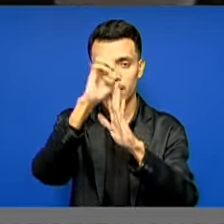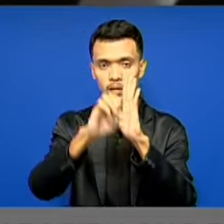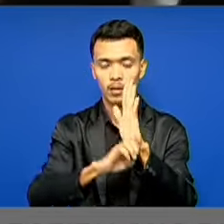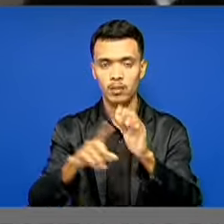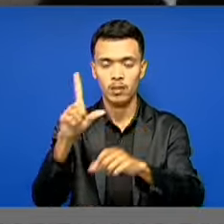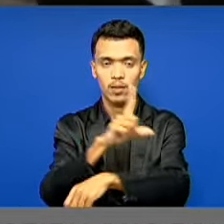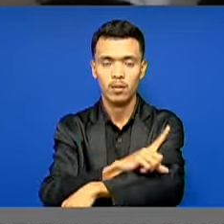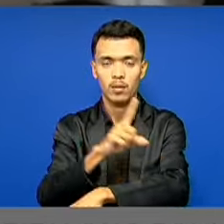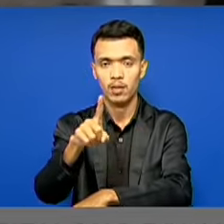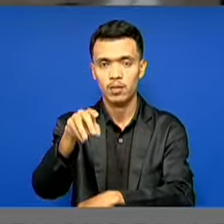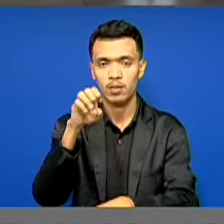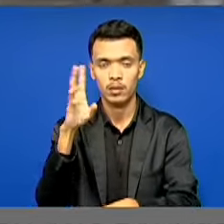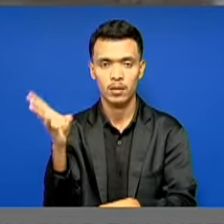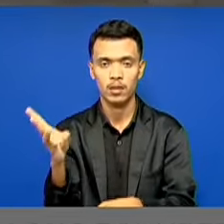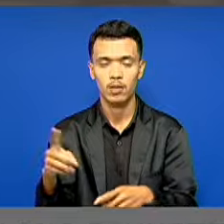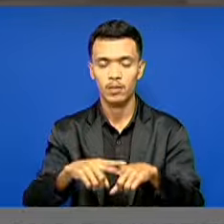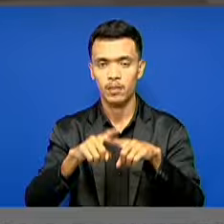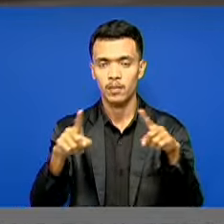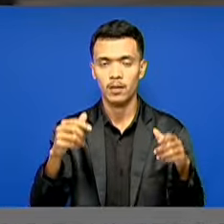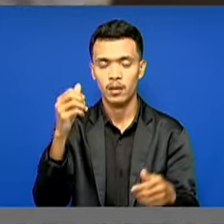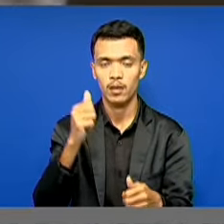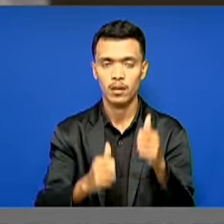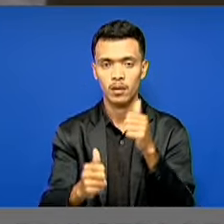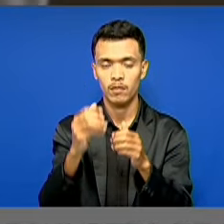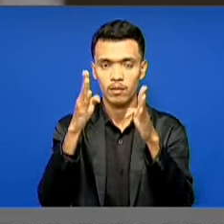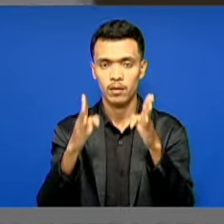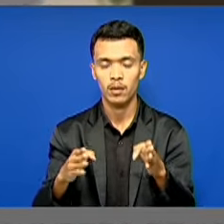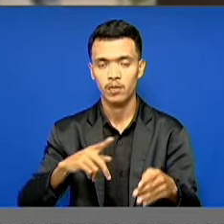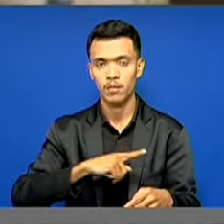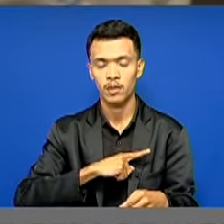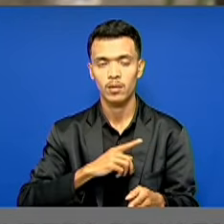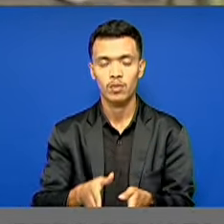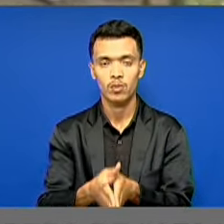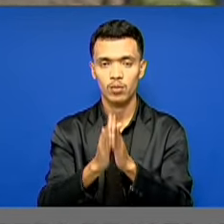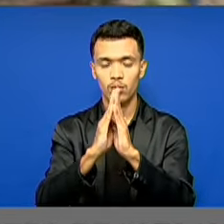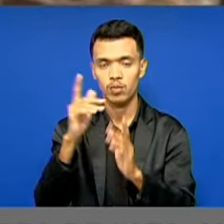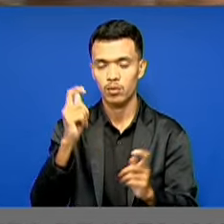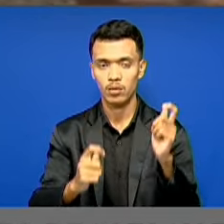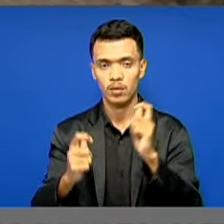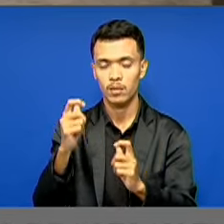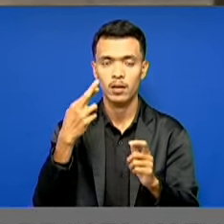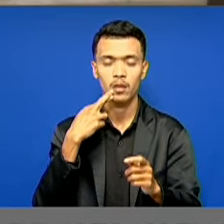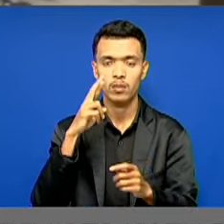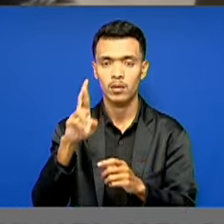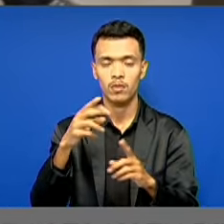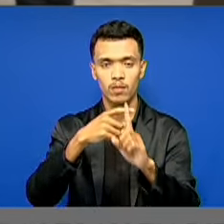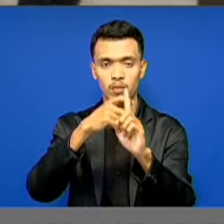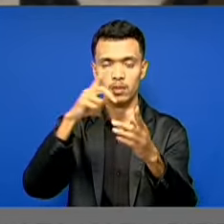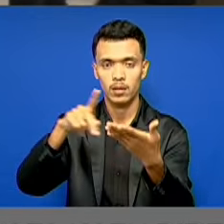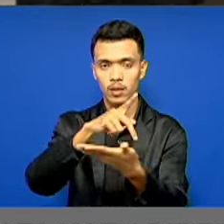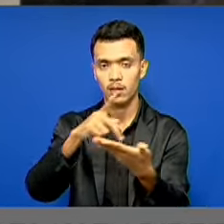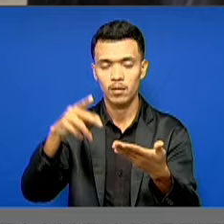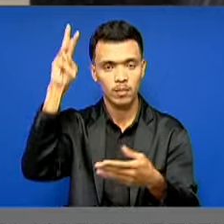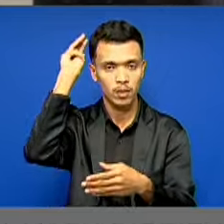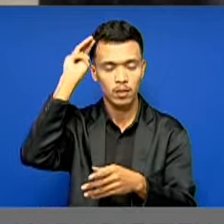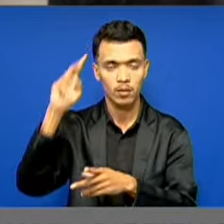atusida nenolo. Maibé advogado privado, Otávio Cardoso, husi ba tribunal, atu absorbe ne cliente husi crimine be Ministério